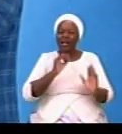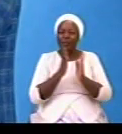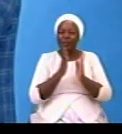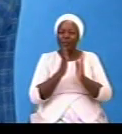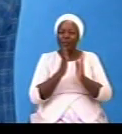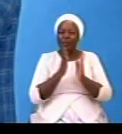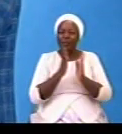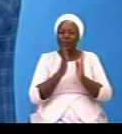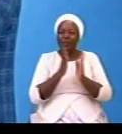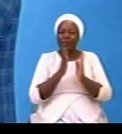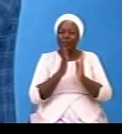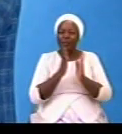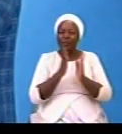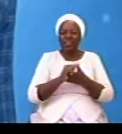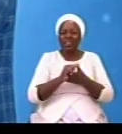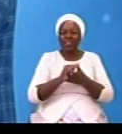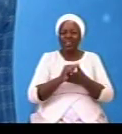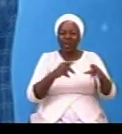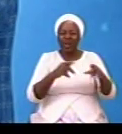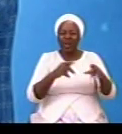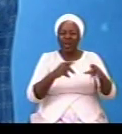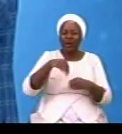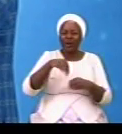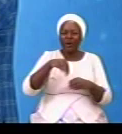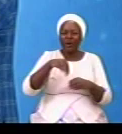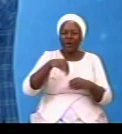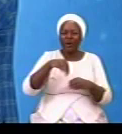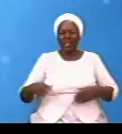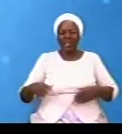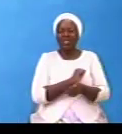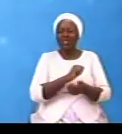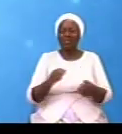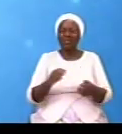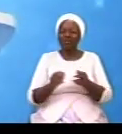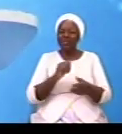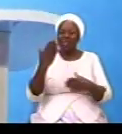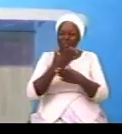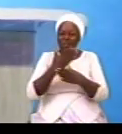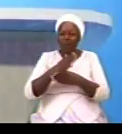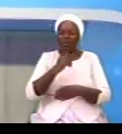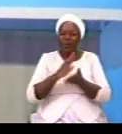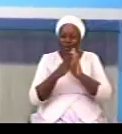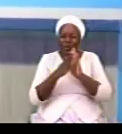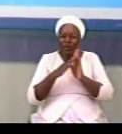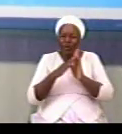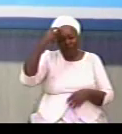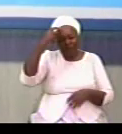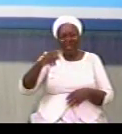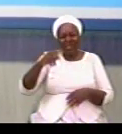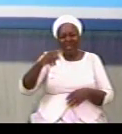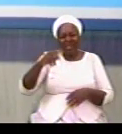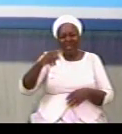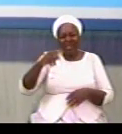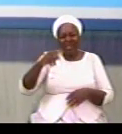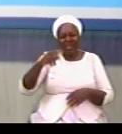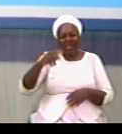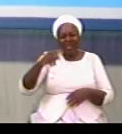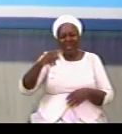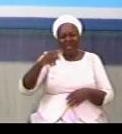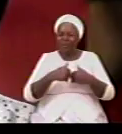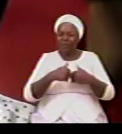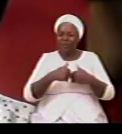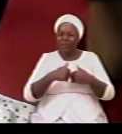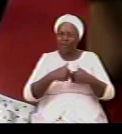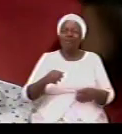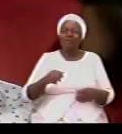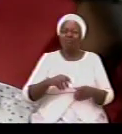destroying their peace of mind, tearing them apart and torturing their lives, I command that evil power come out in Jesus'